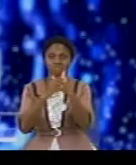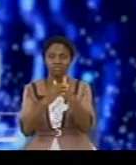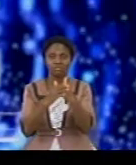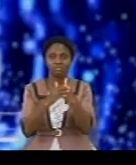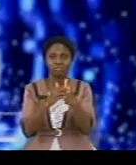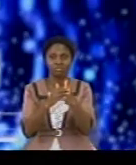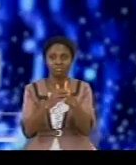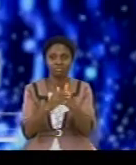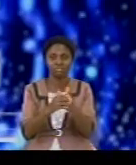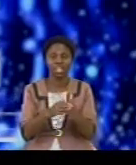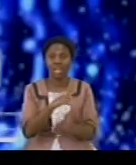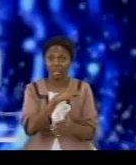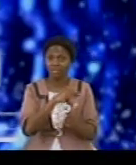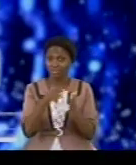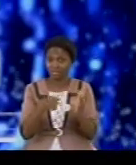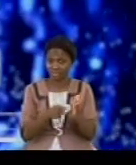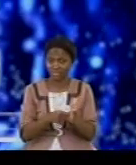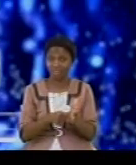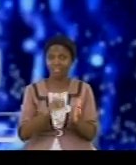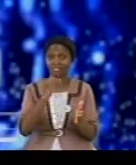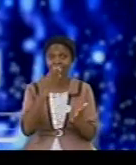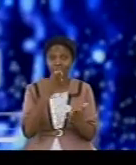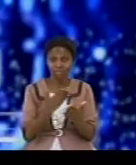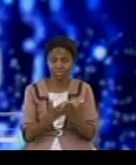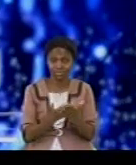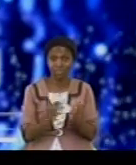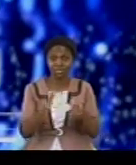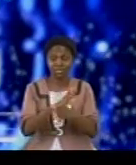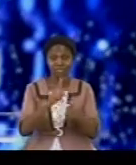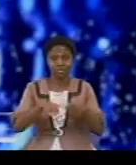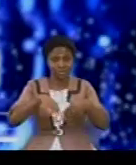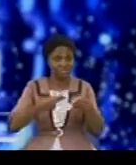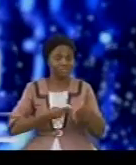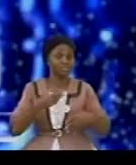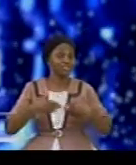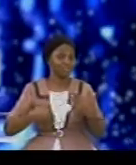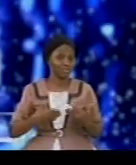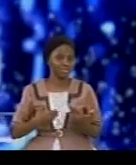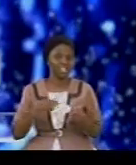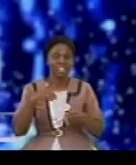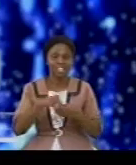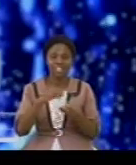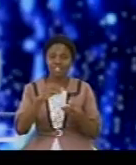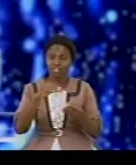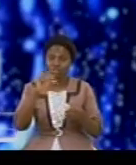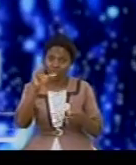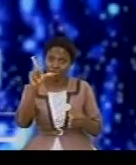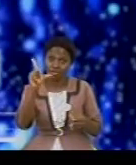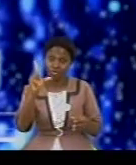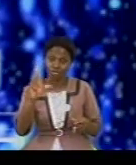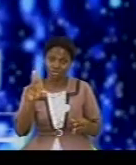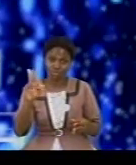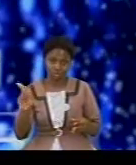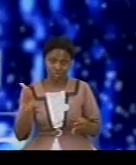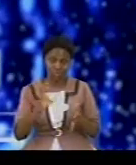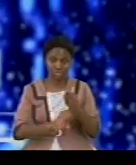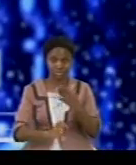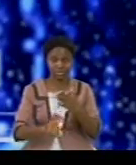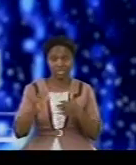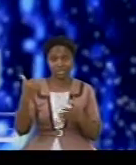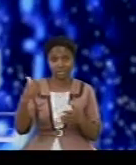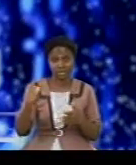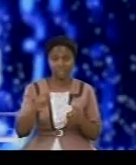source of real joy. Luke chapter 10, verse 20. Luke chapter 10, verse 20.